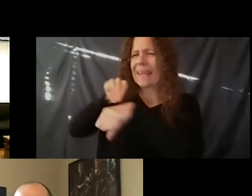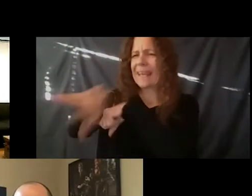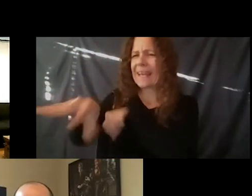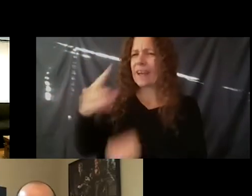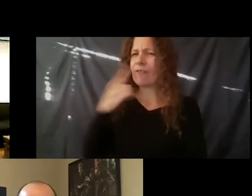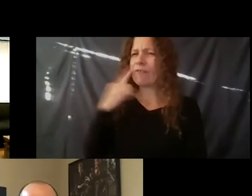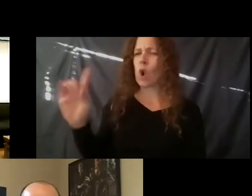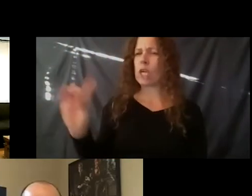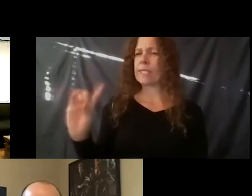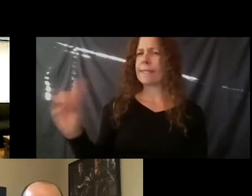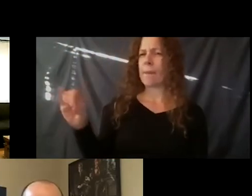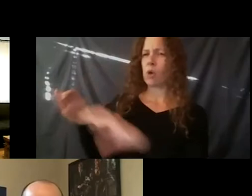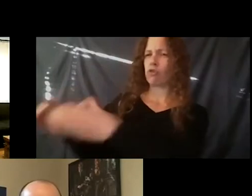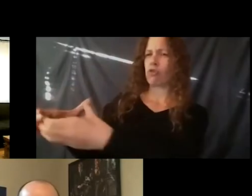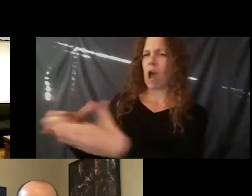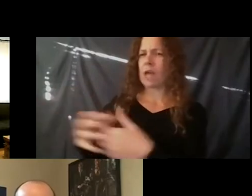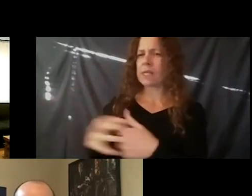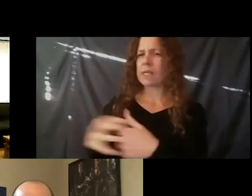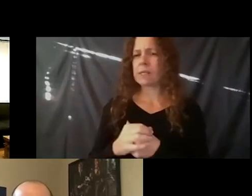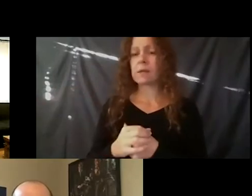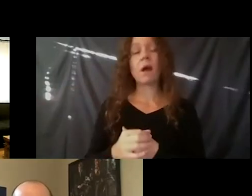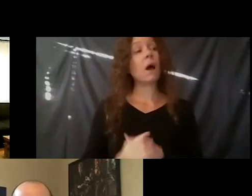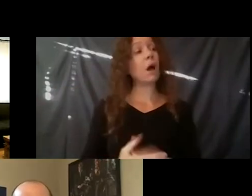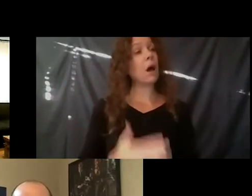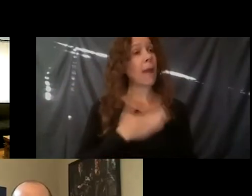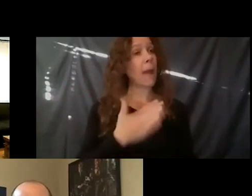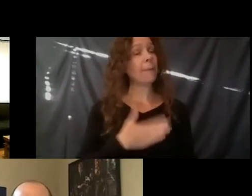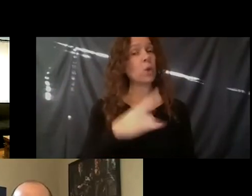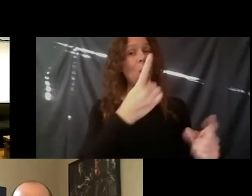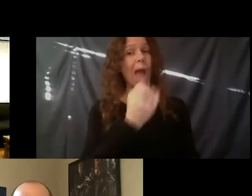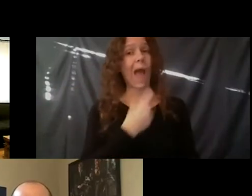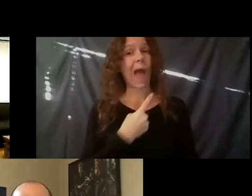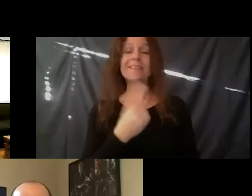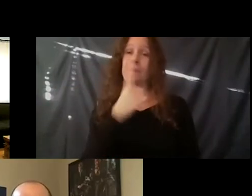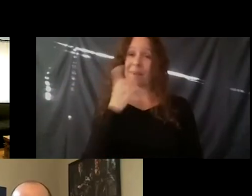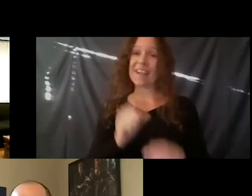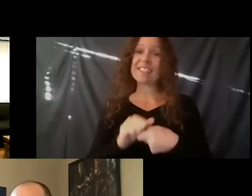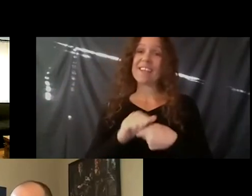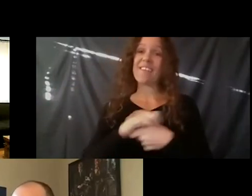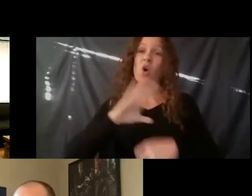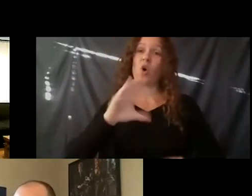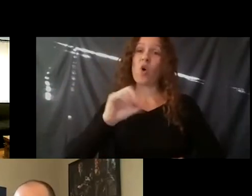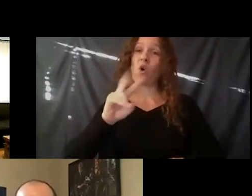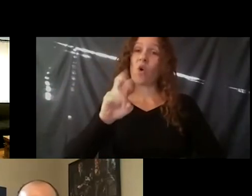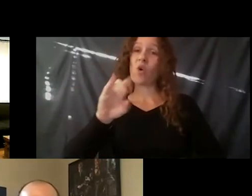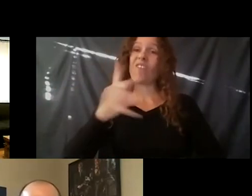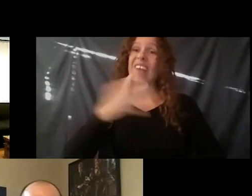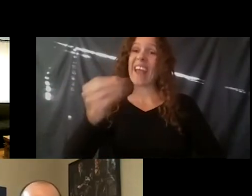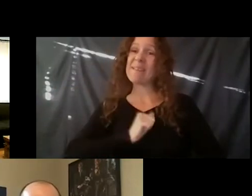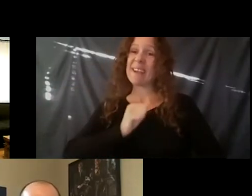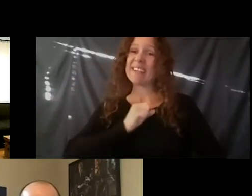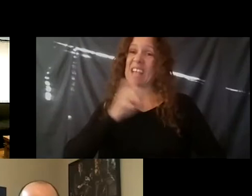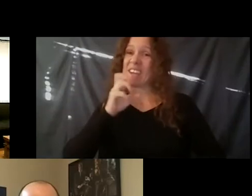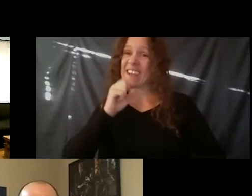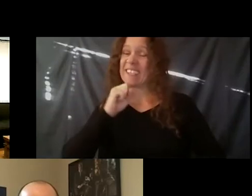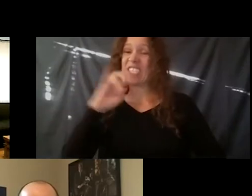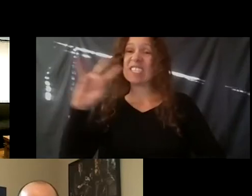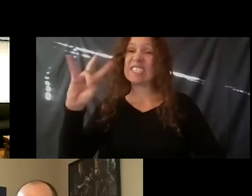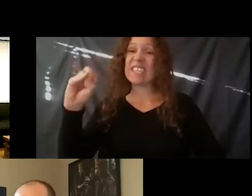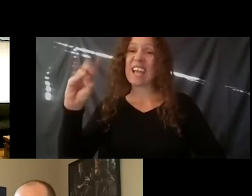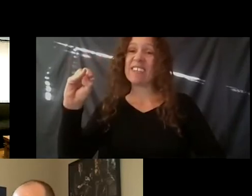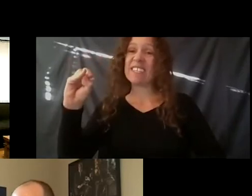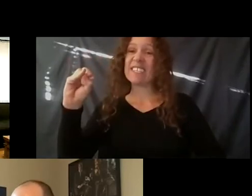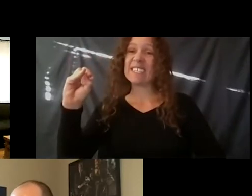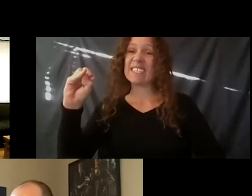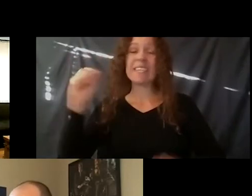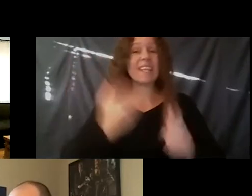know, I was, because of COVID and the fact I'm, alas, 70 years old, I was not, even though I wanted to be, I